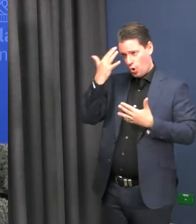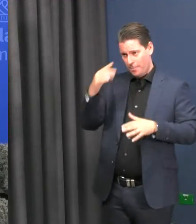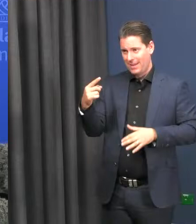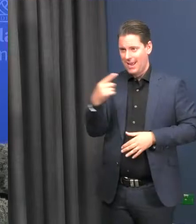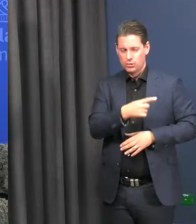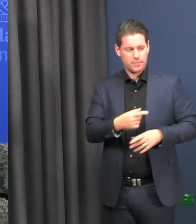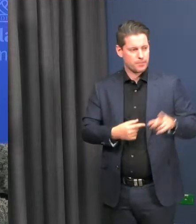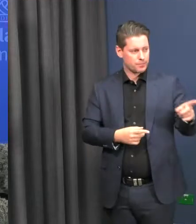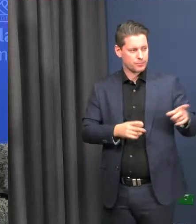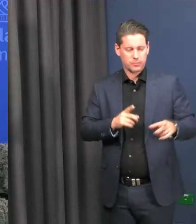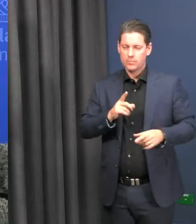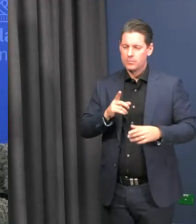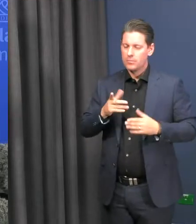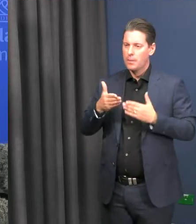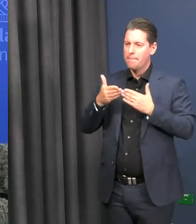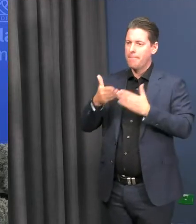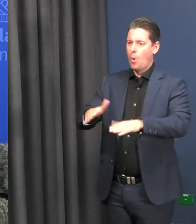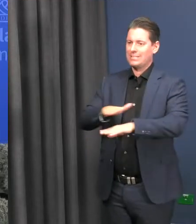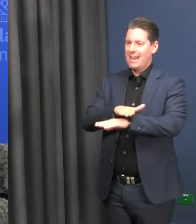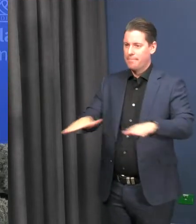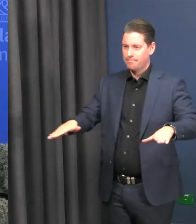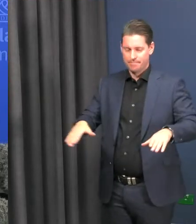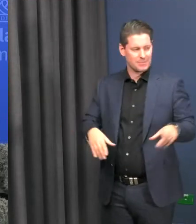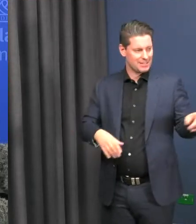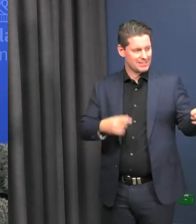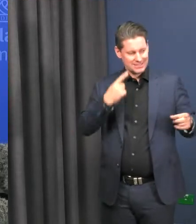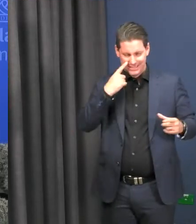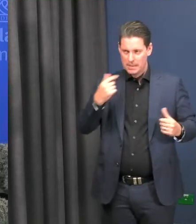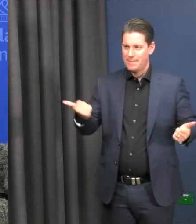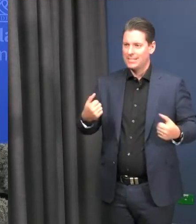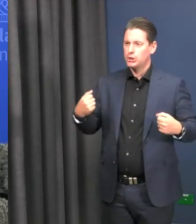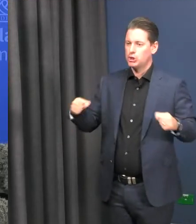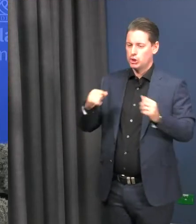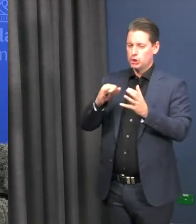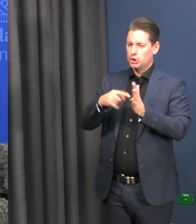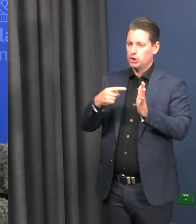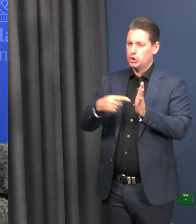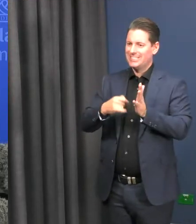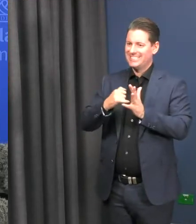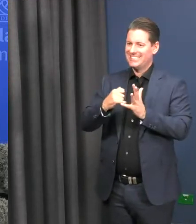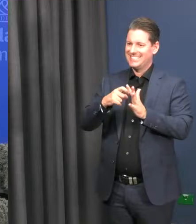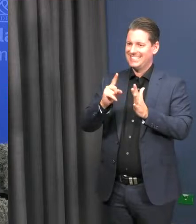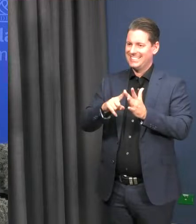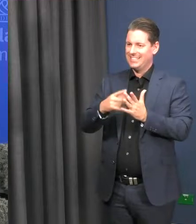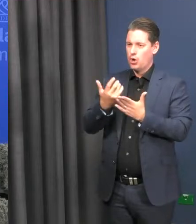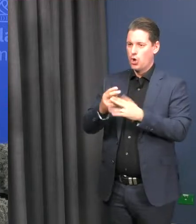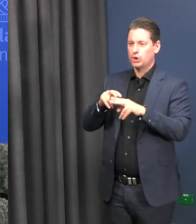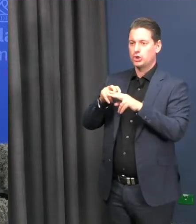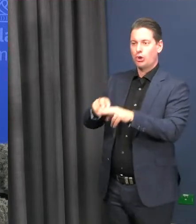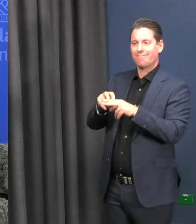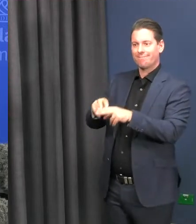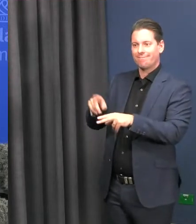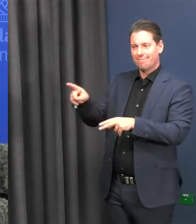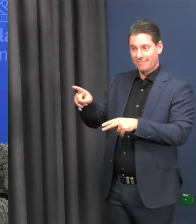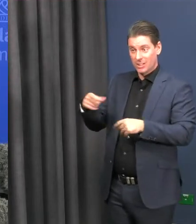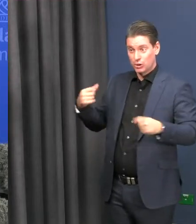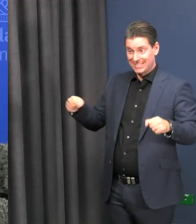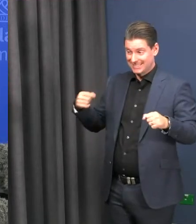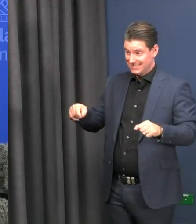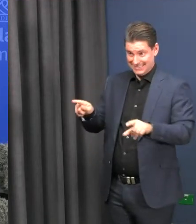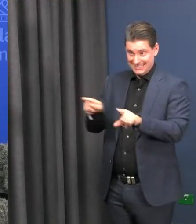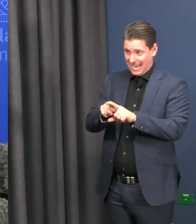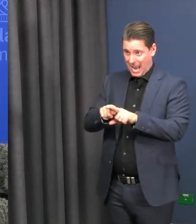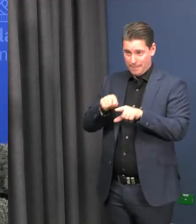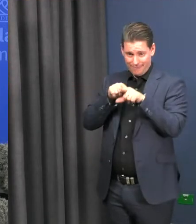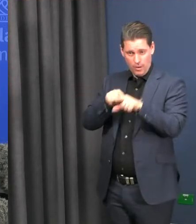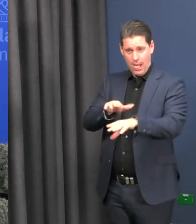for the vessels, we've seen a lot of jet ski riders, particularly around Kira. Does that apply to jet skis or is it just boats? And would you